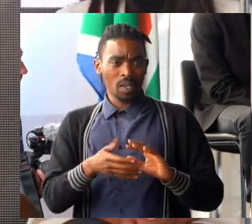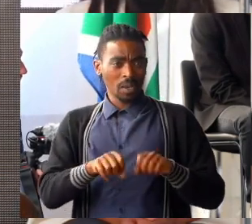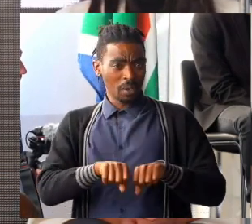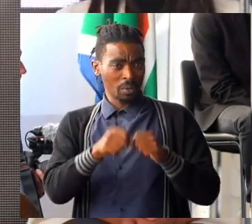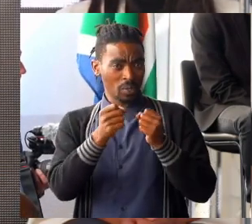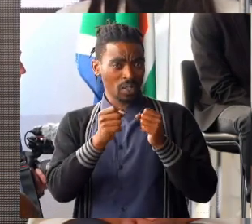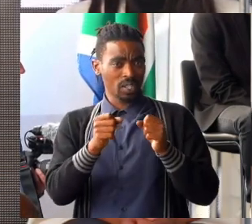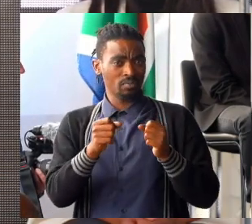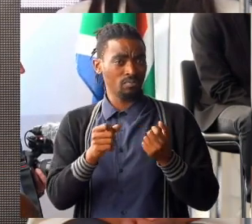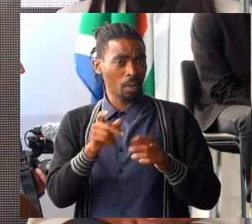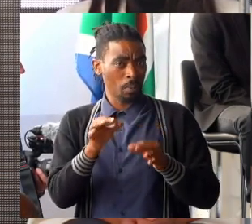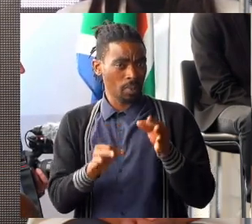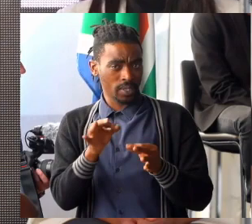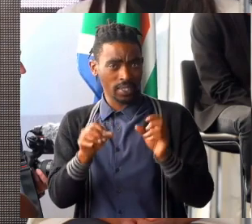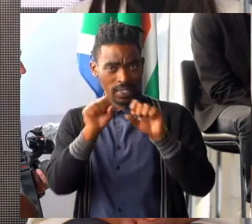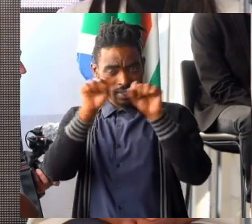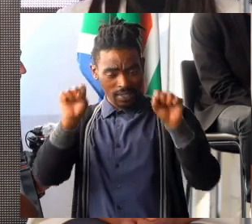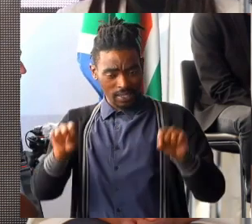fix it.